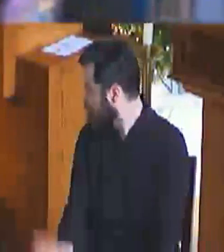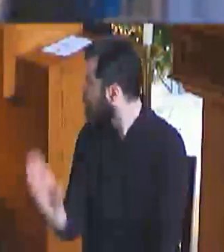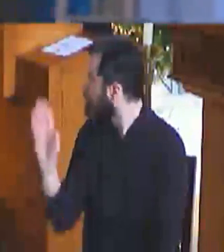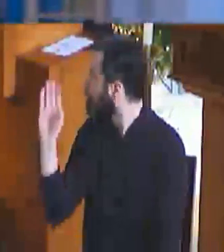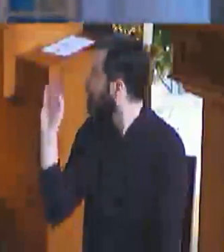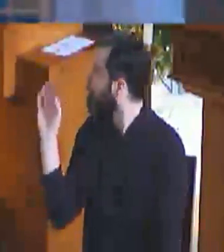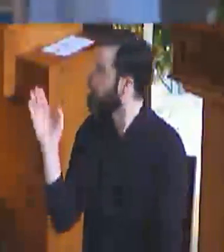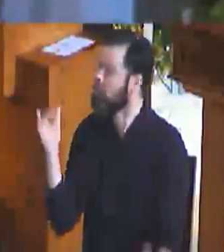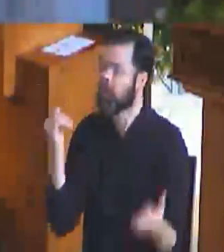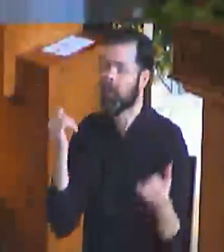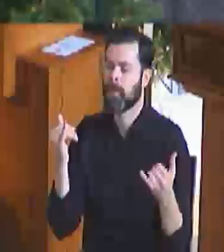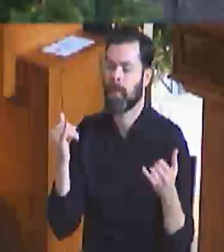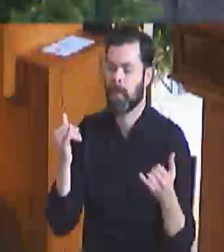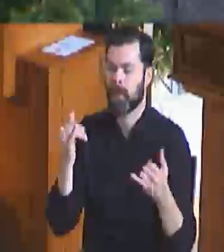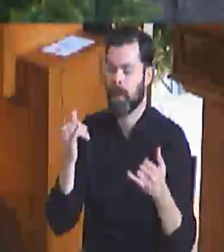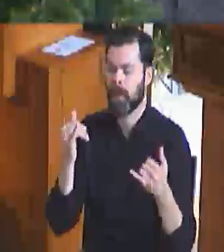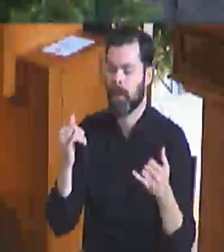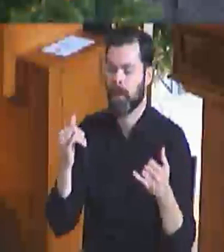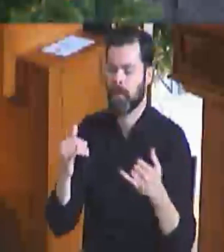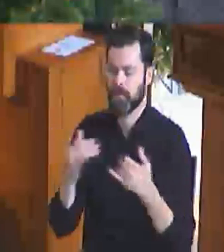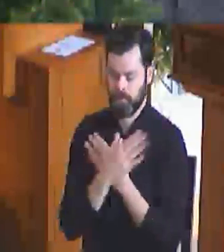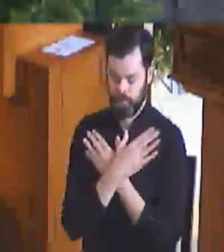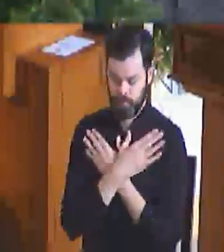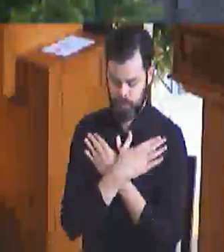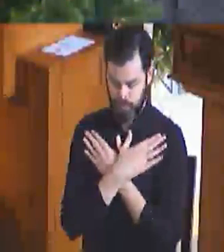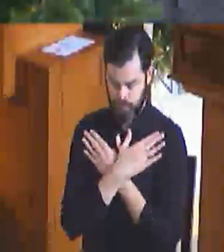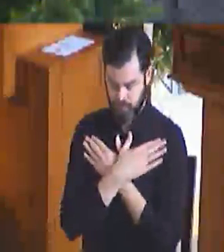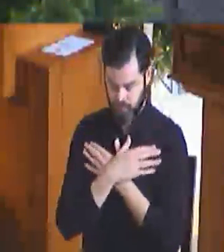Now let us relax in our chairs,